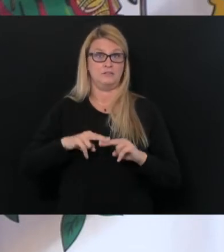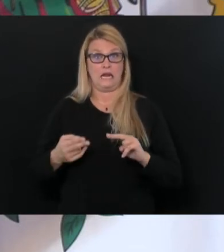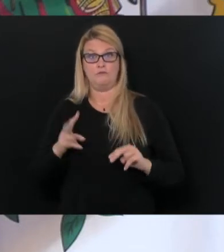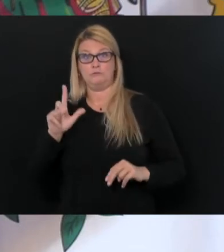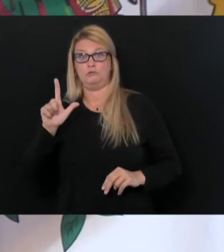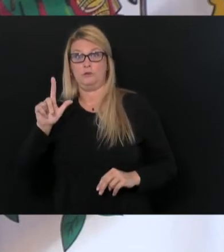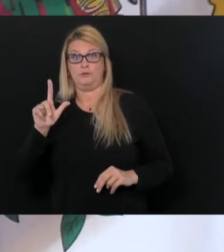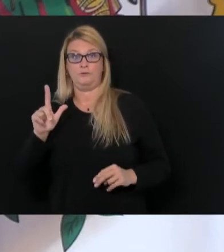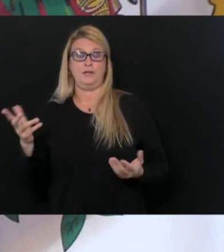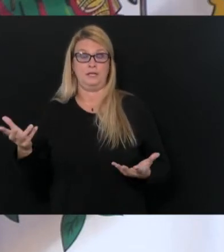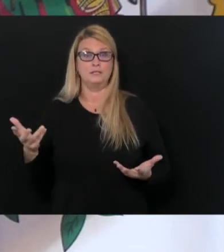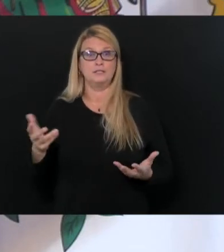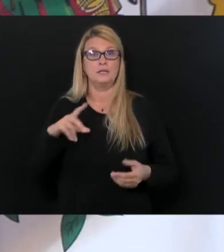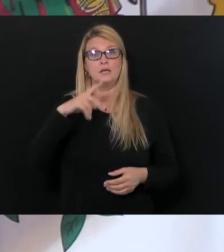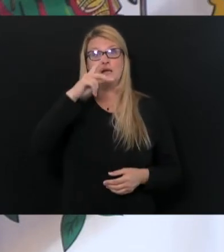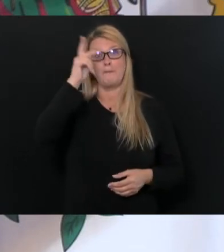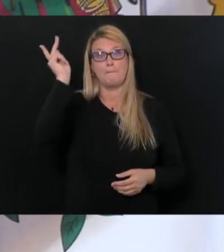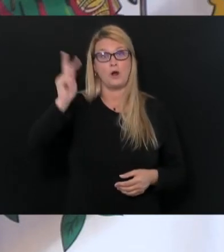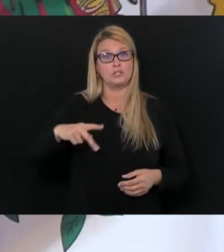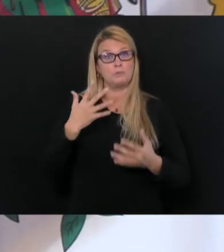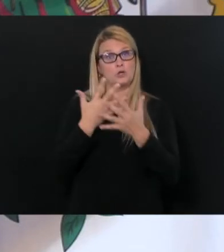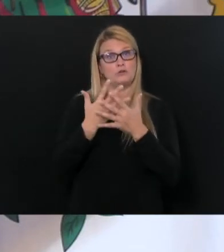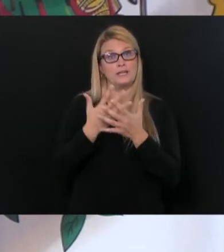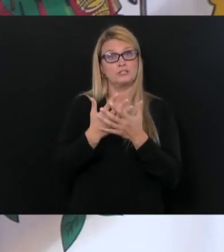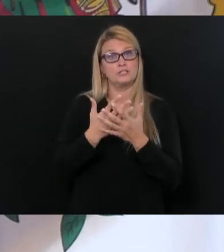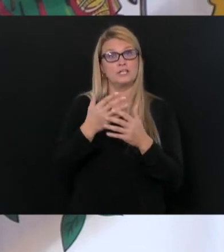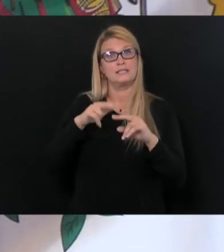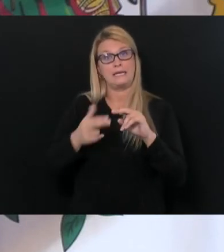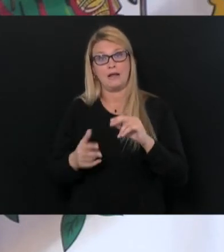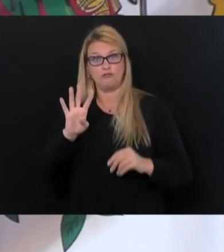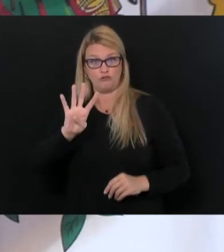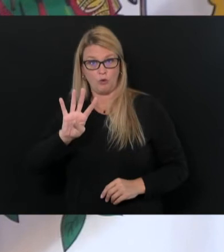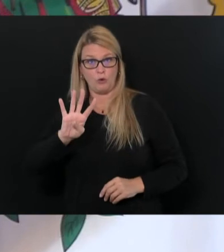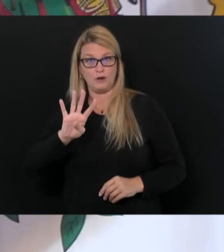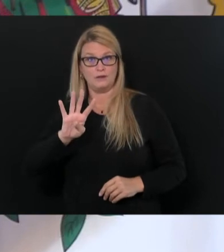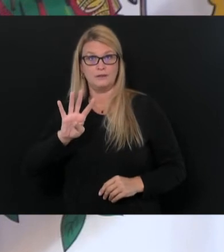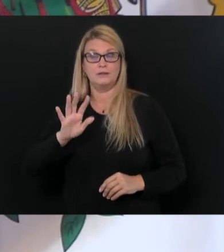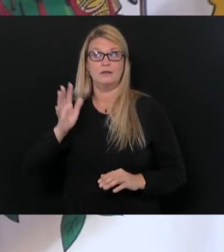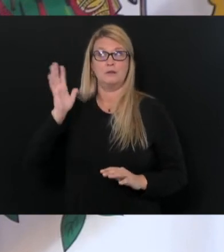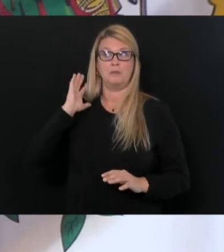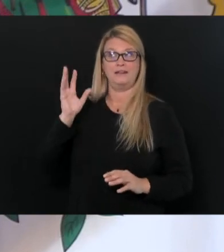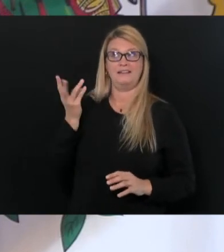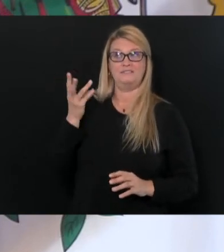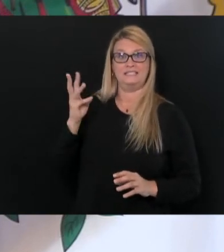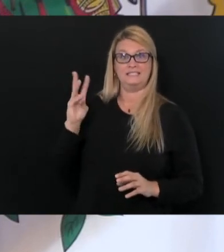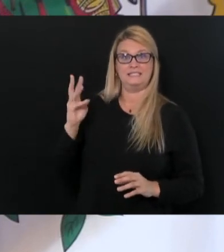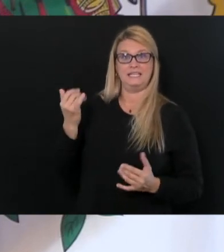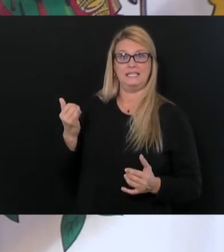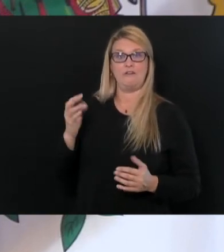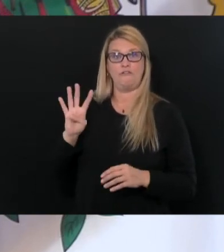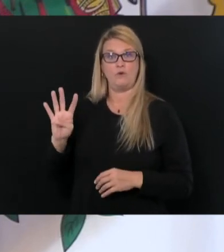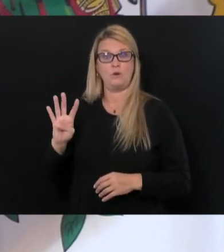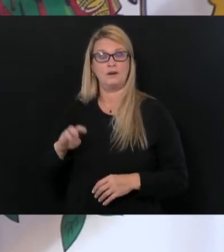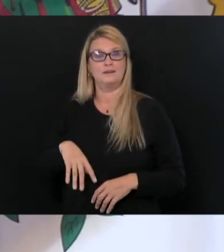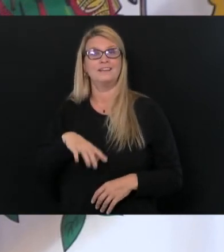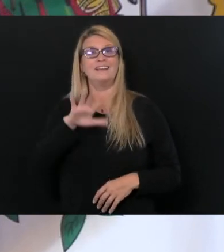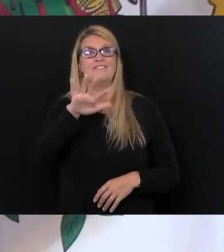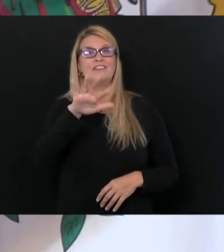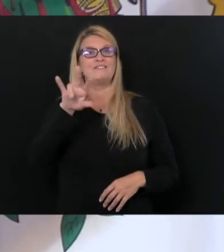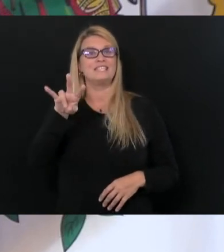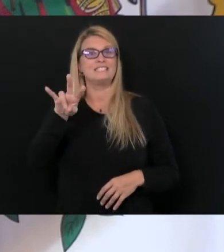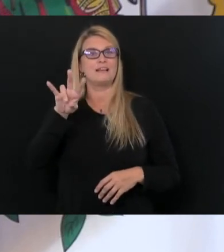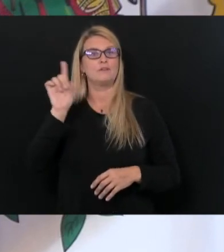23. At Parkersburg Correctional, we're down to 4. It had 16 on Monday. There are now 57 at